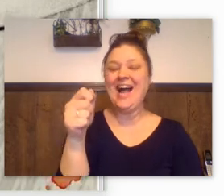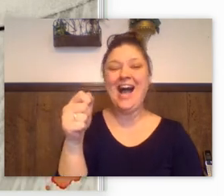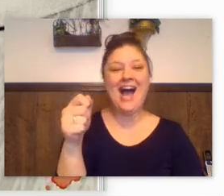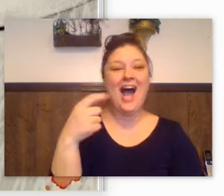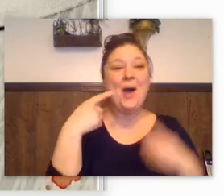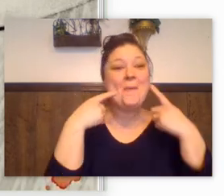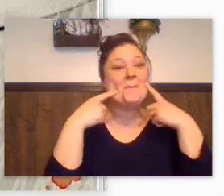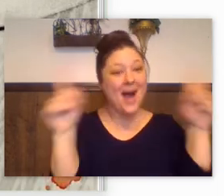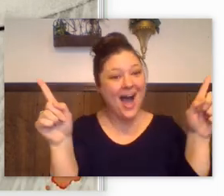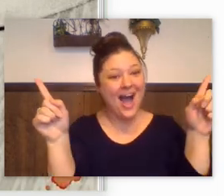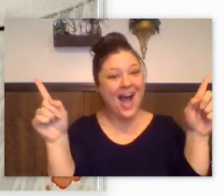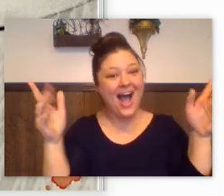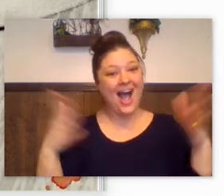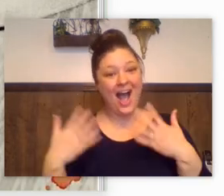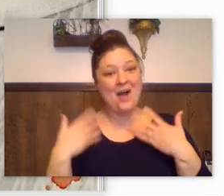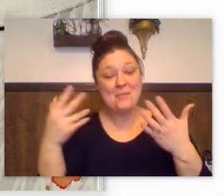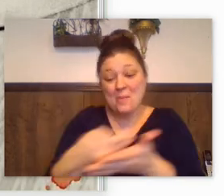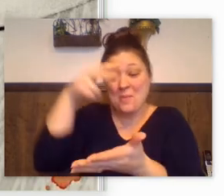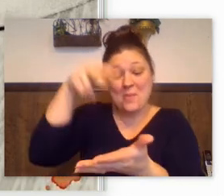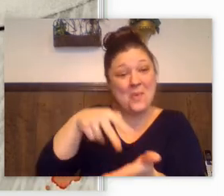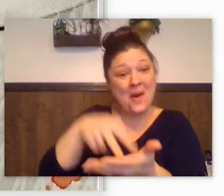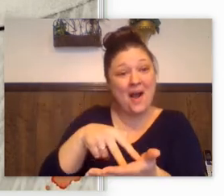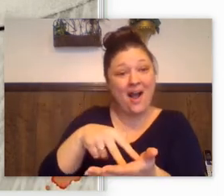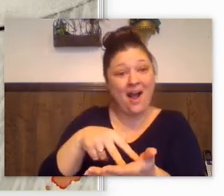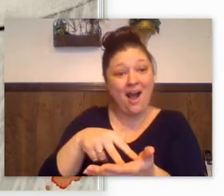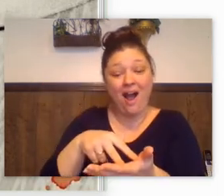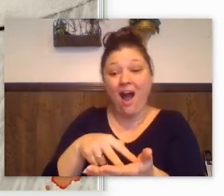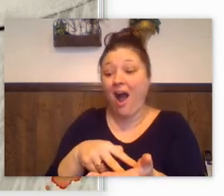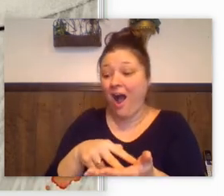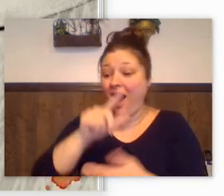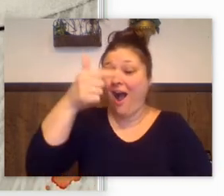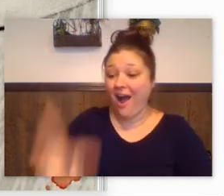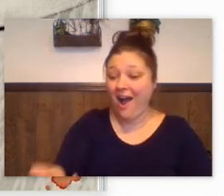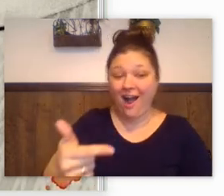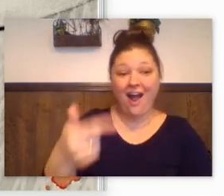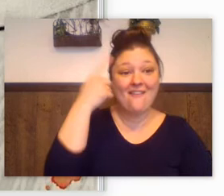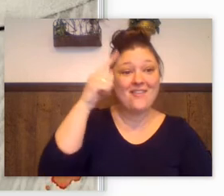And that's how Spork finally and happily found his way to the table.